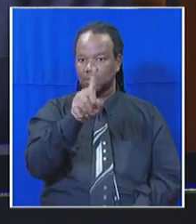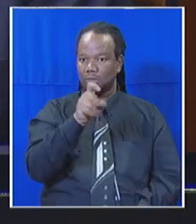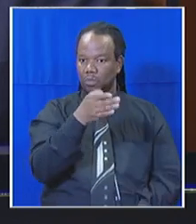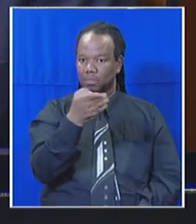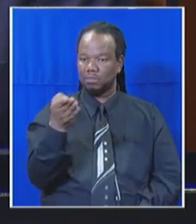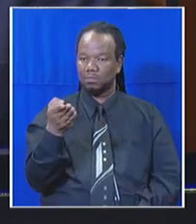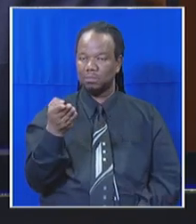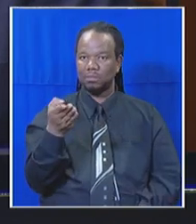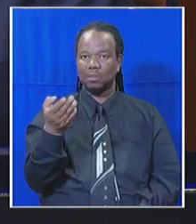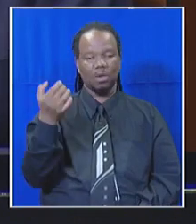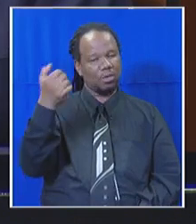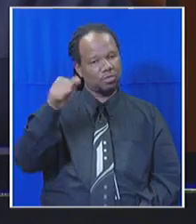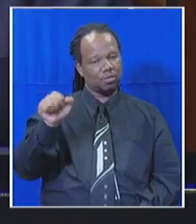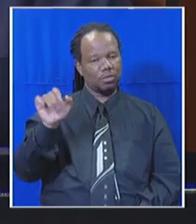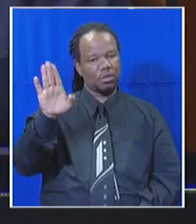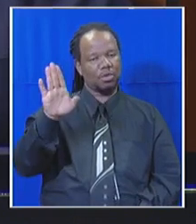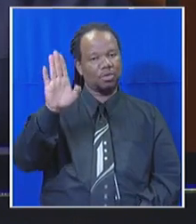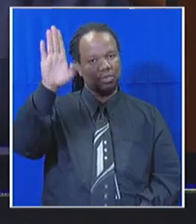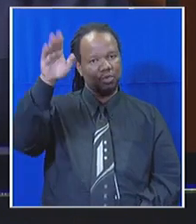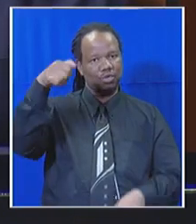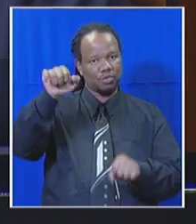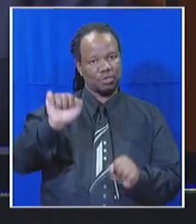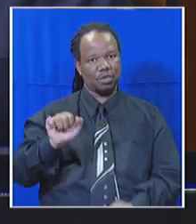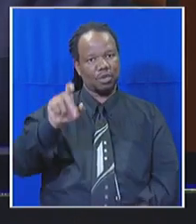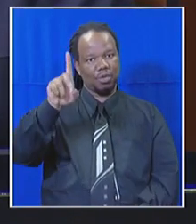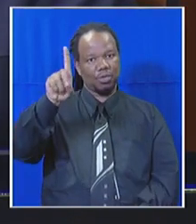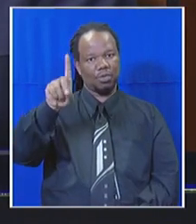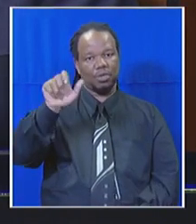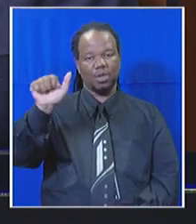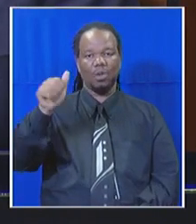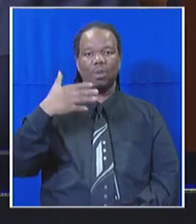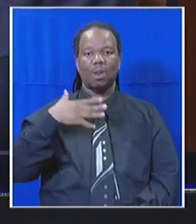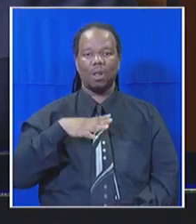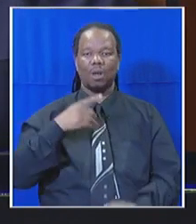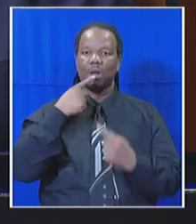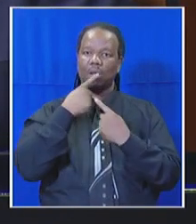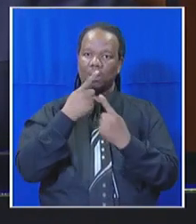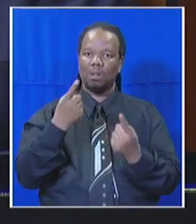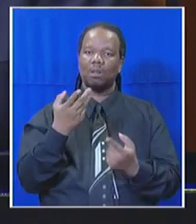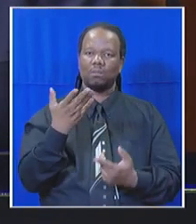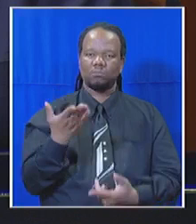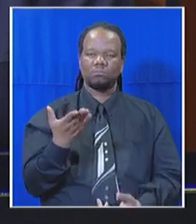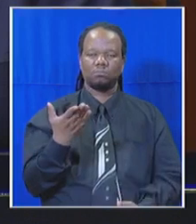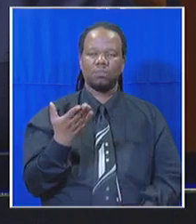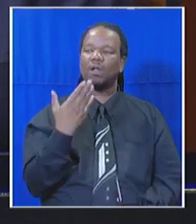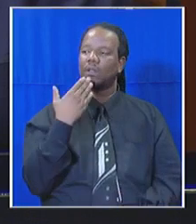Chairperson. objections? Chairperson, the DA would like to make a declaration, please. Thank you.